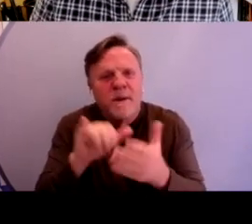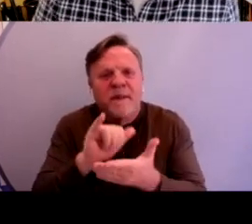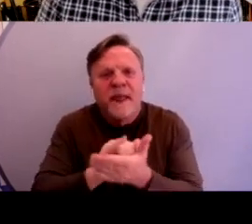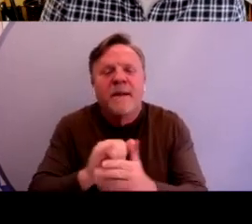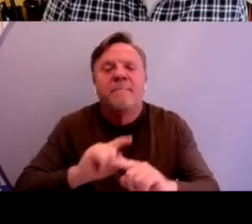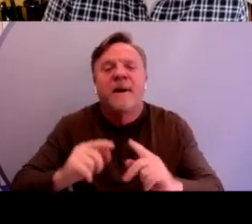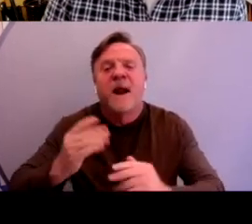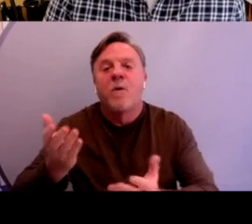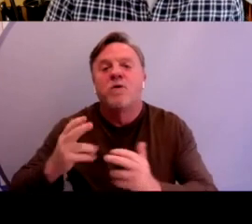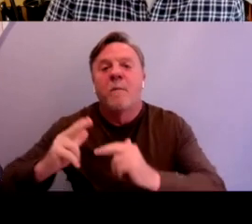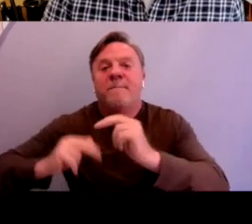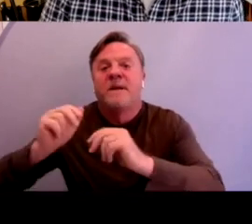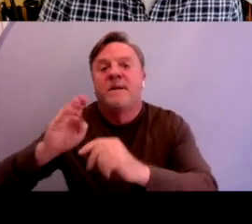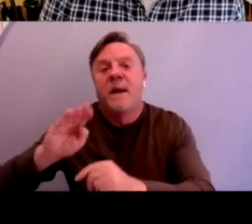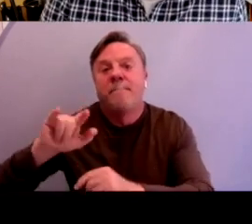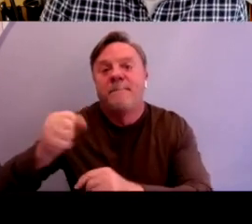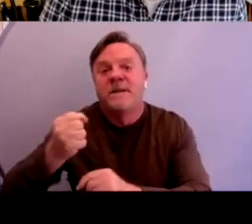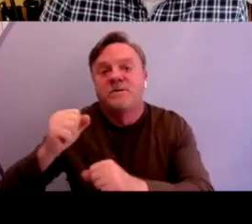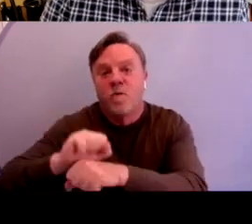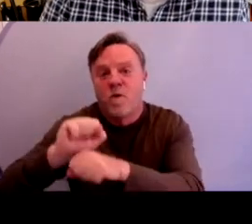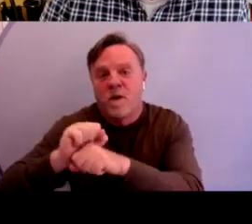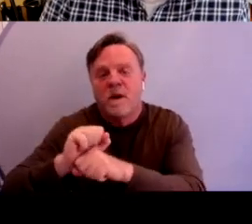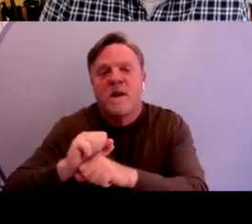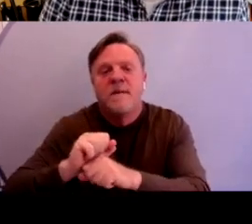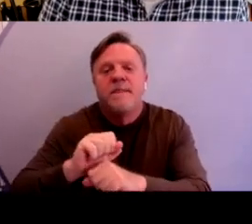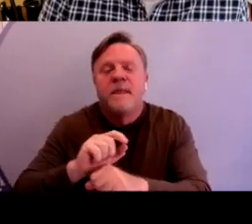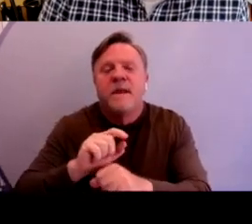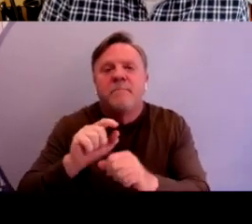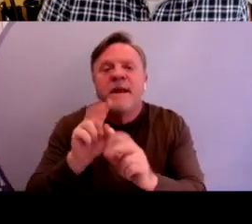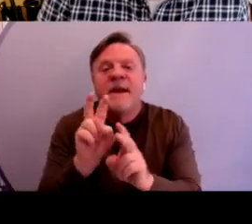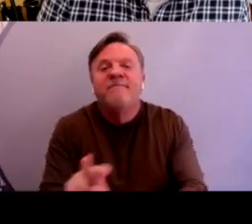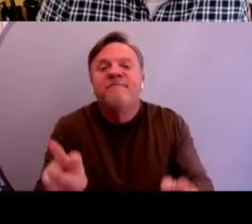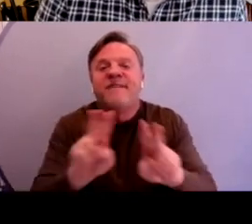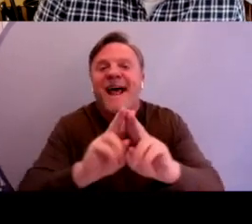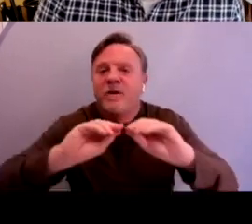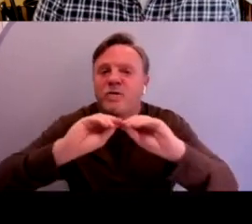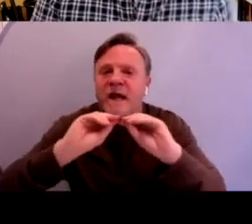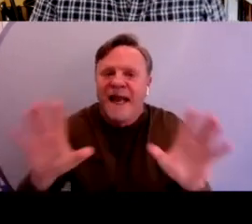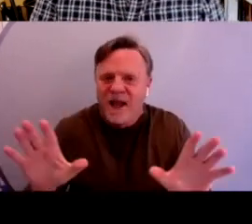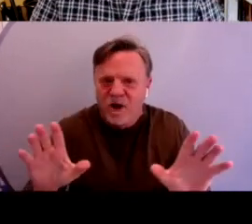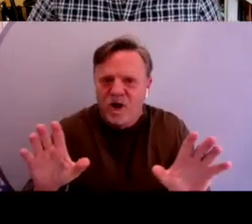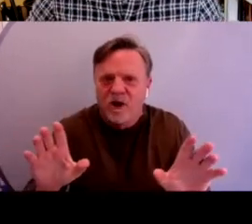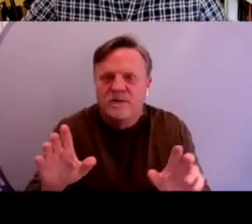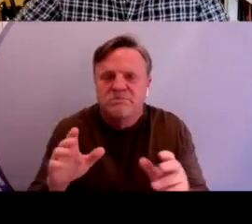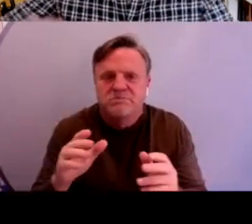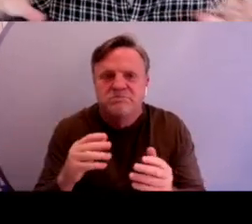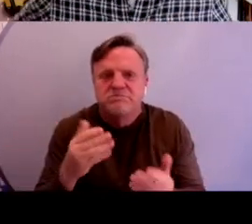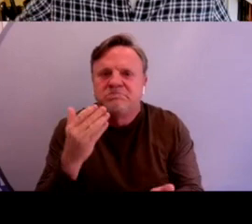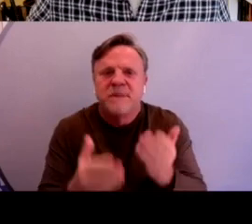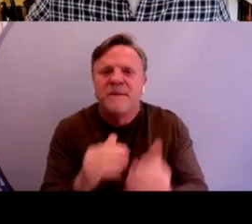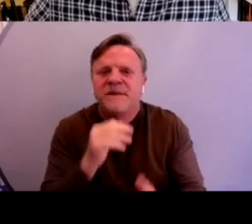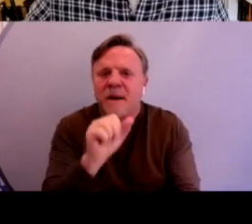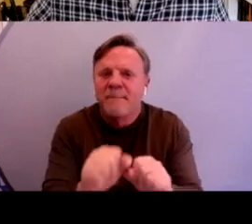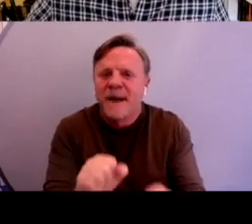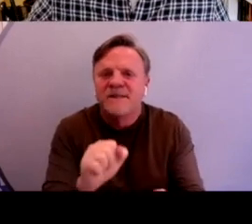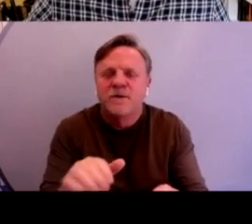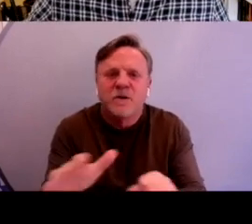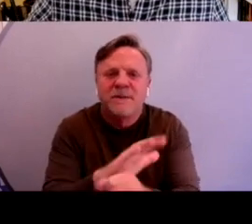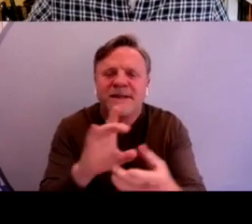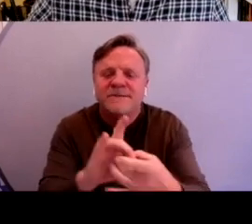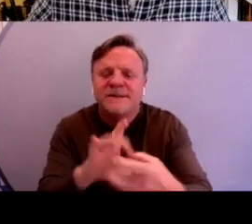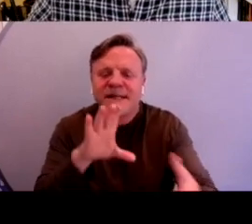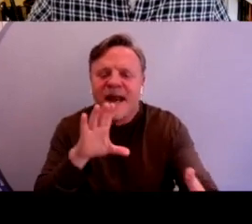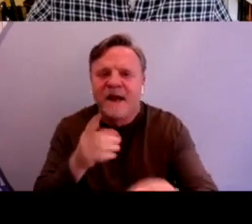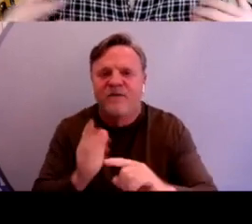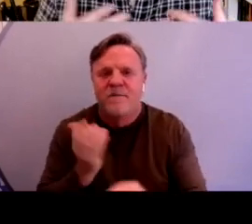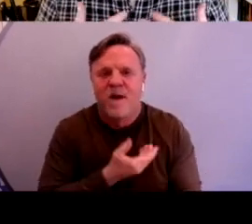work here to talk about being value clear. I don't know that it's possible for us to completely disconnect from our